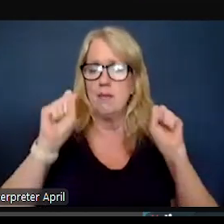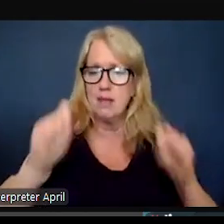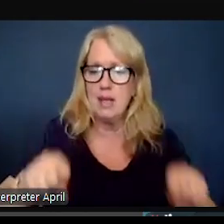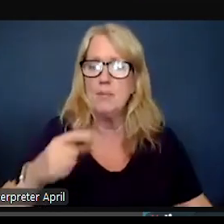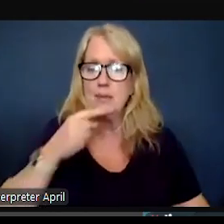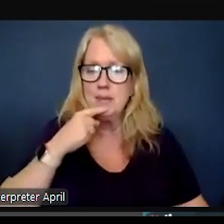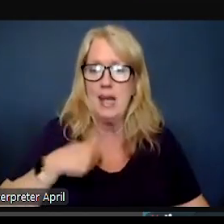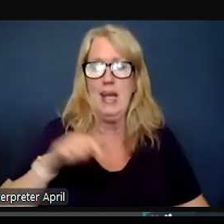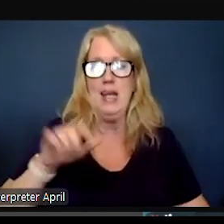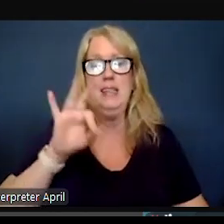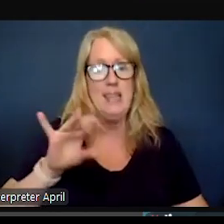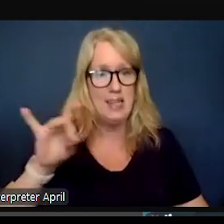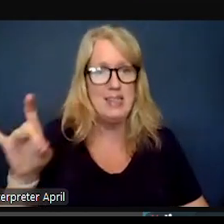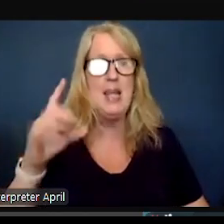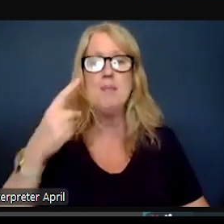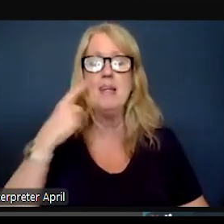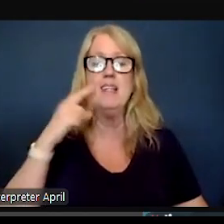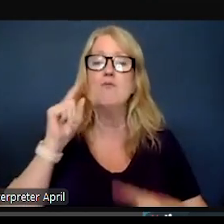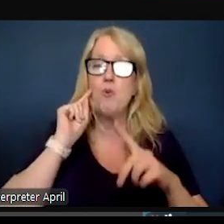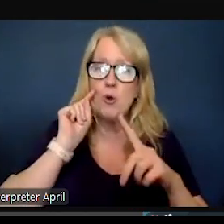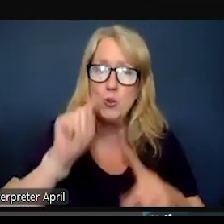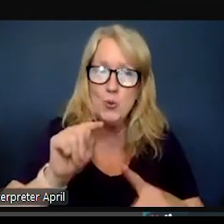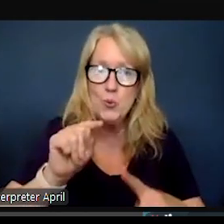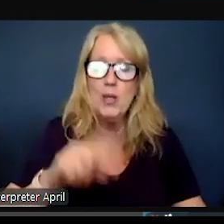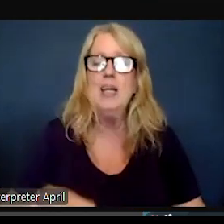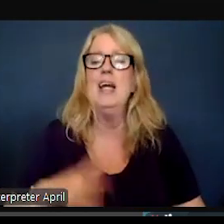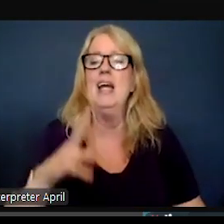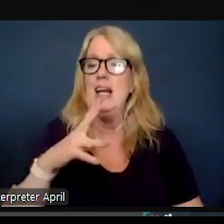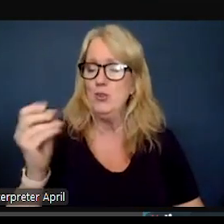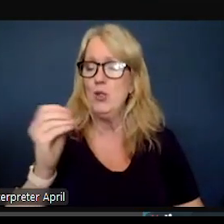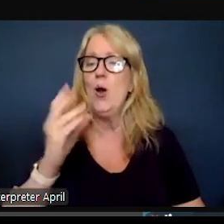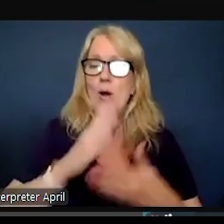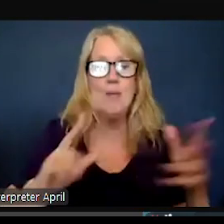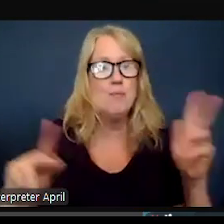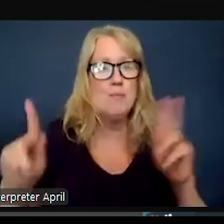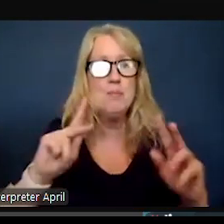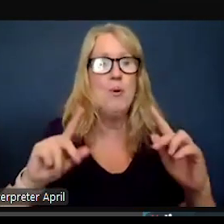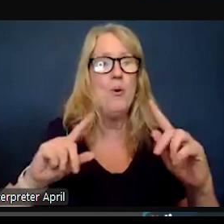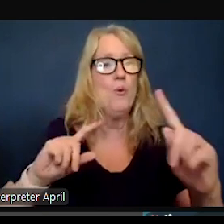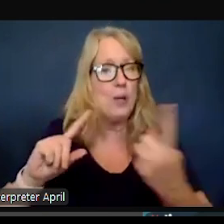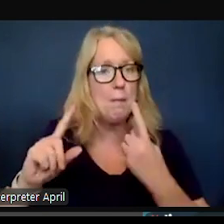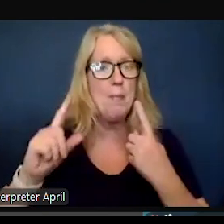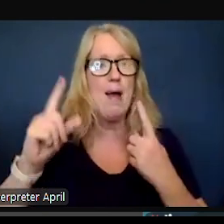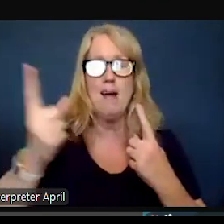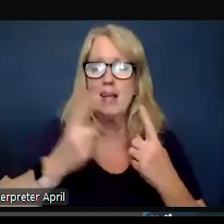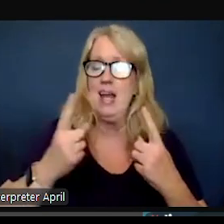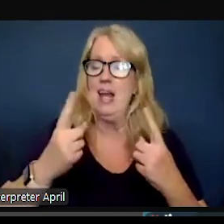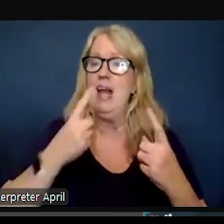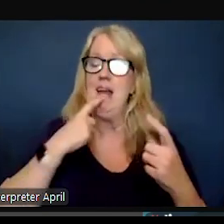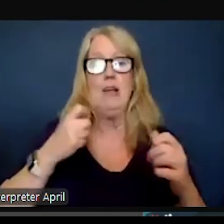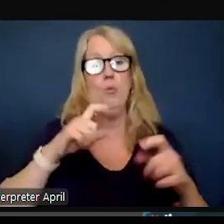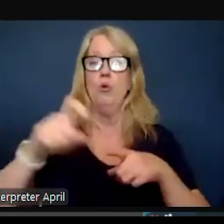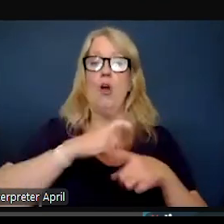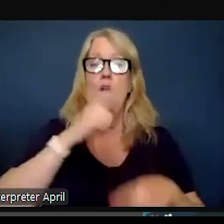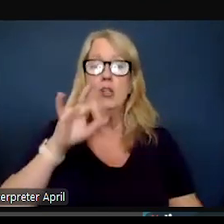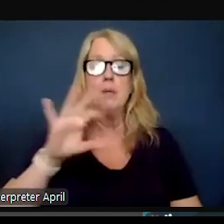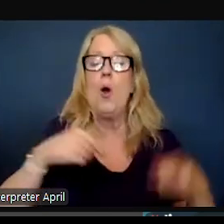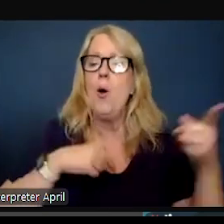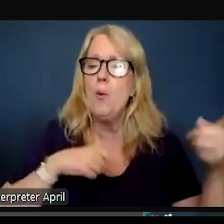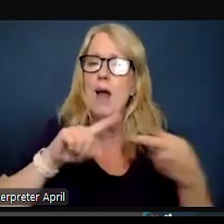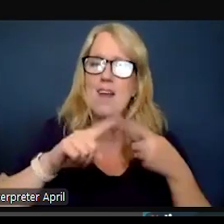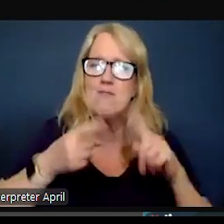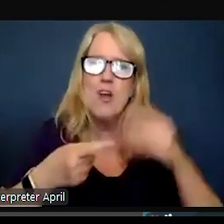say like 90-day is for you. So we've had people come back and actually call 90-day and say, oh, my